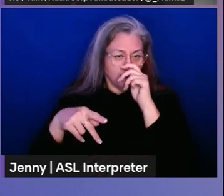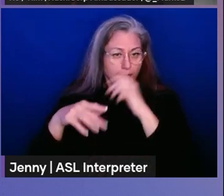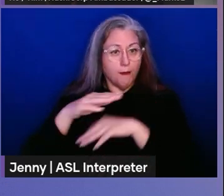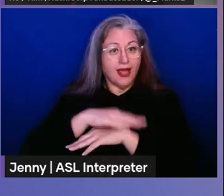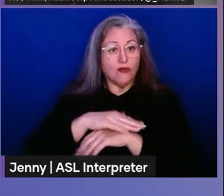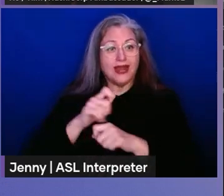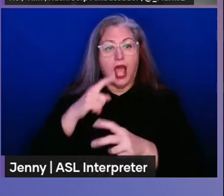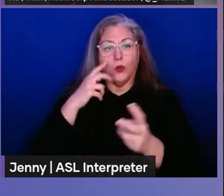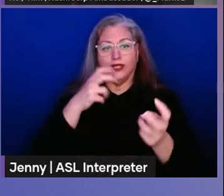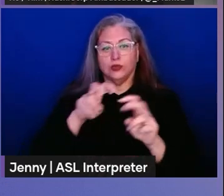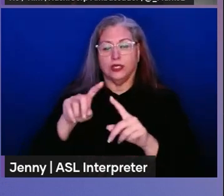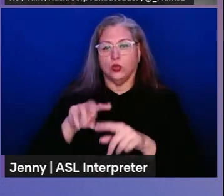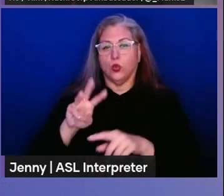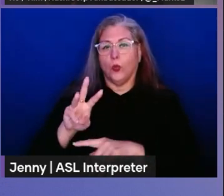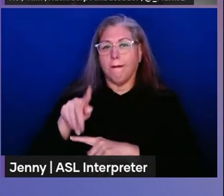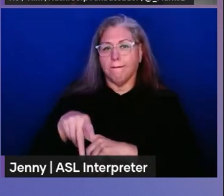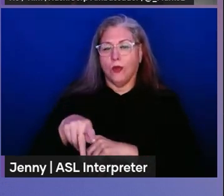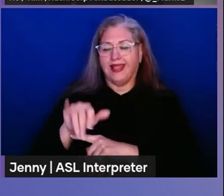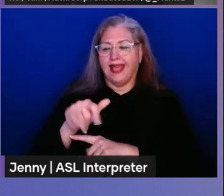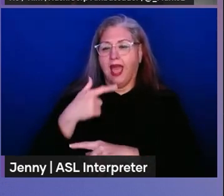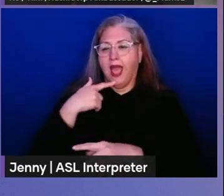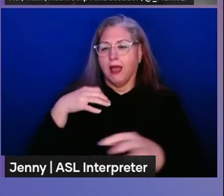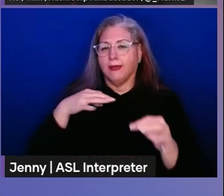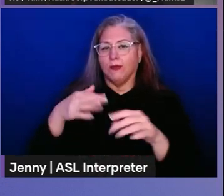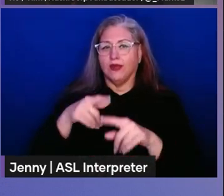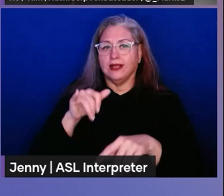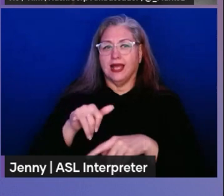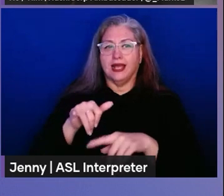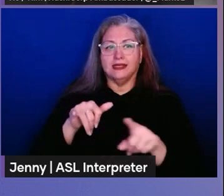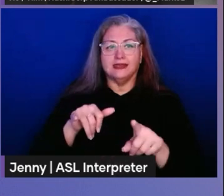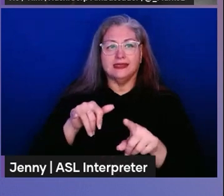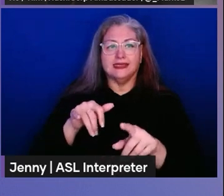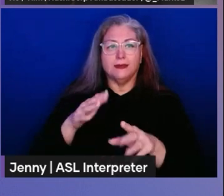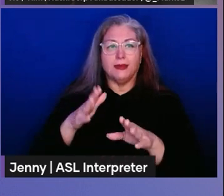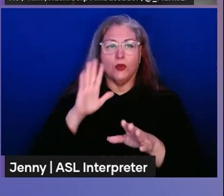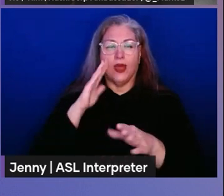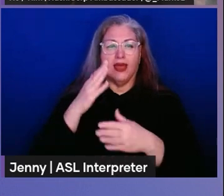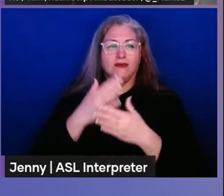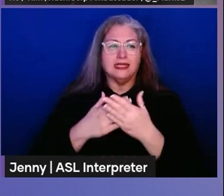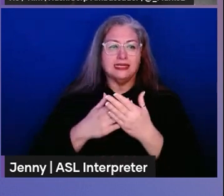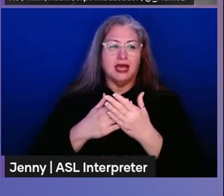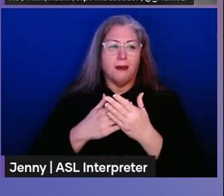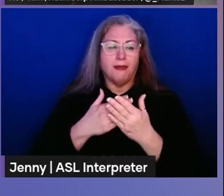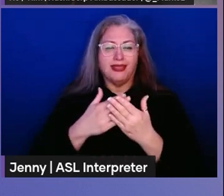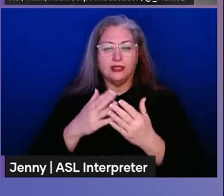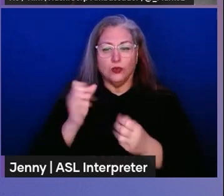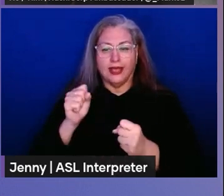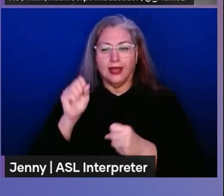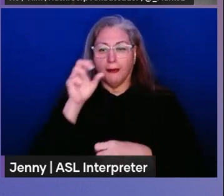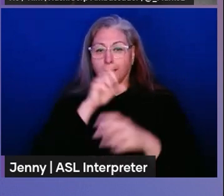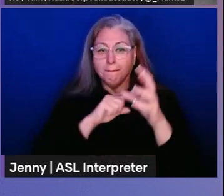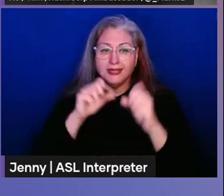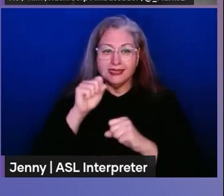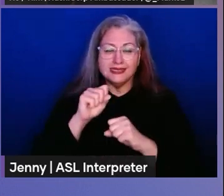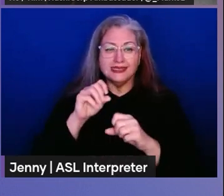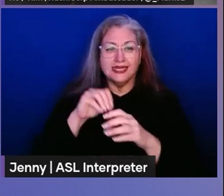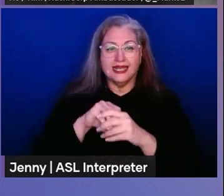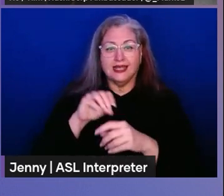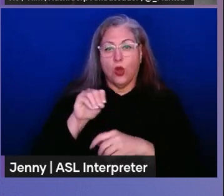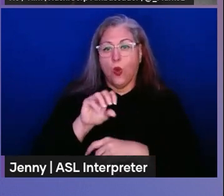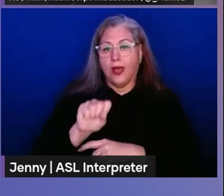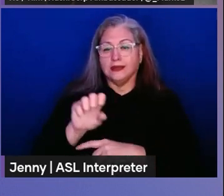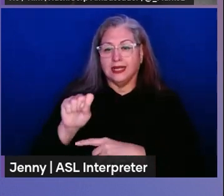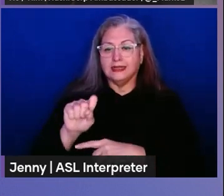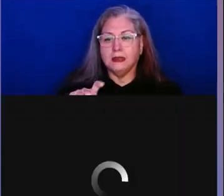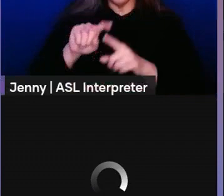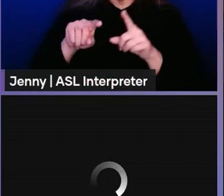to the Waypoint. As I mentioned before, it's still beta, so there might be some features that you might miss compared to the OSS version, but it